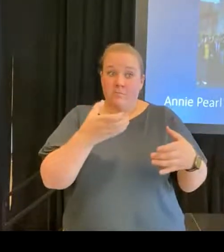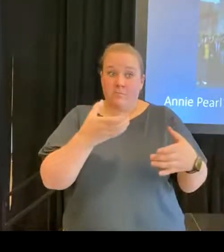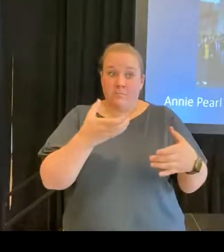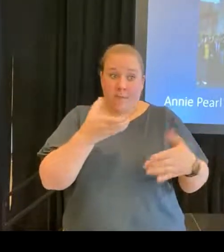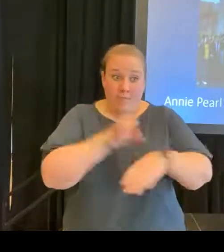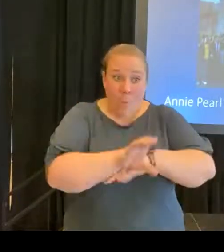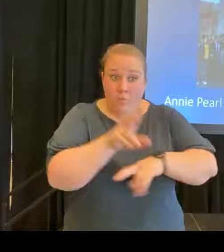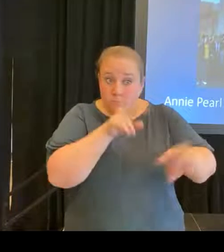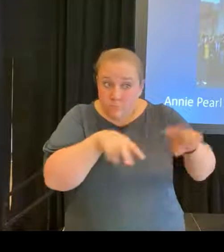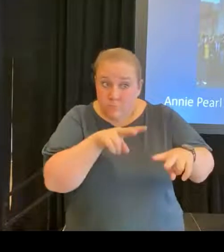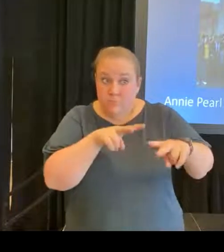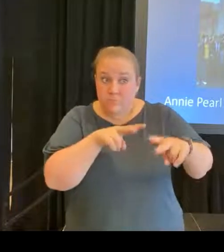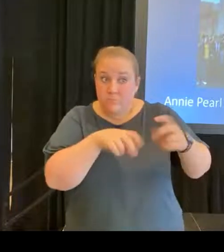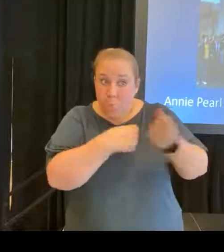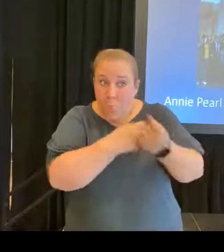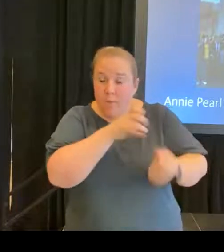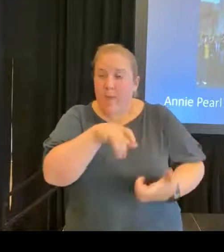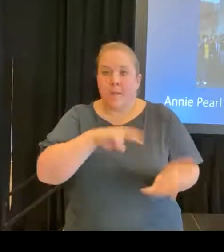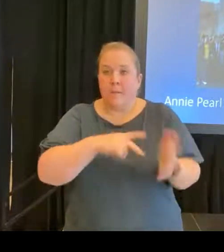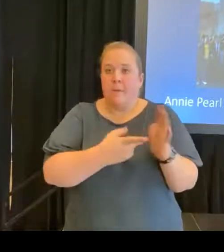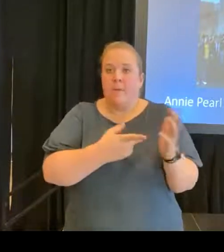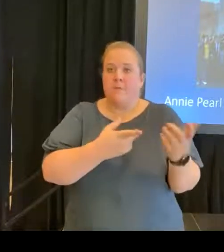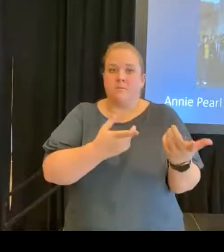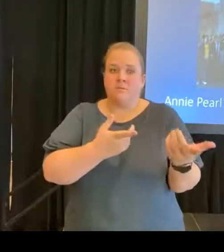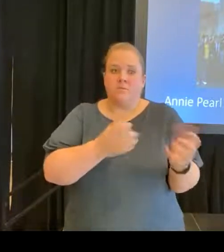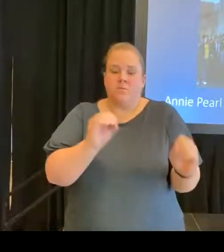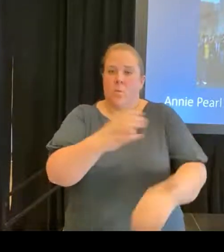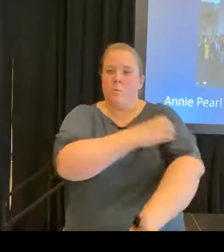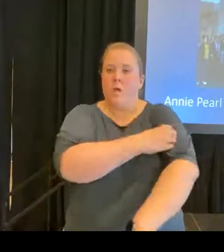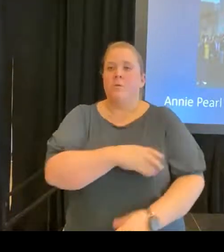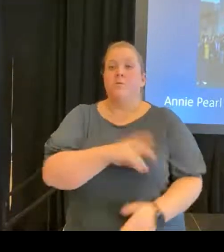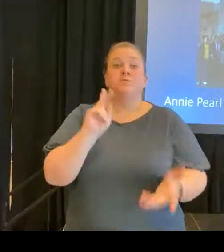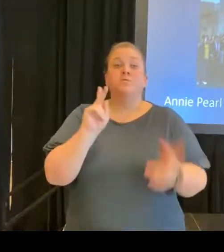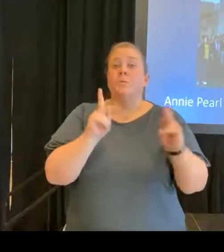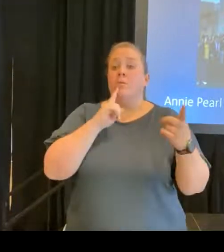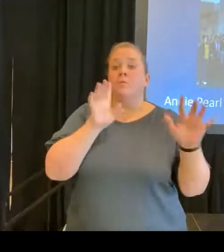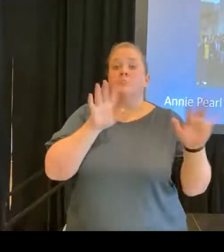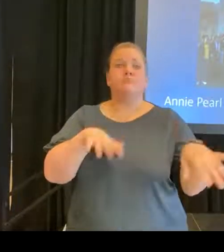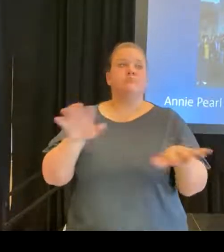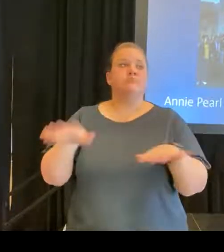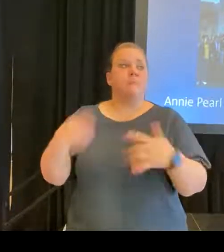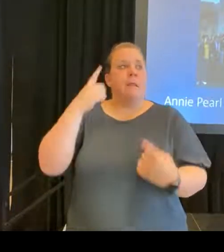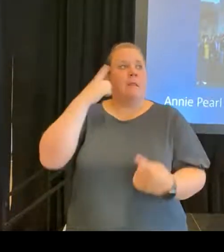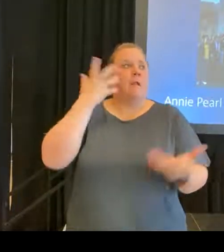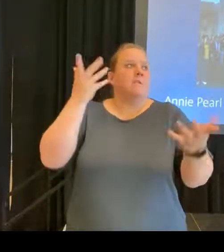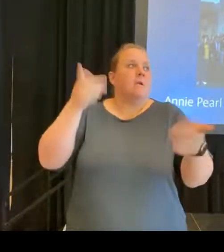And then people have gotten complacent. They think that these things just happen.